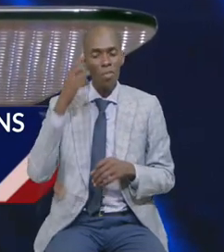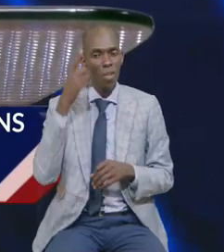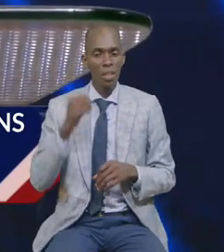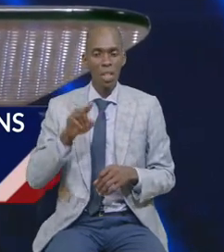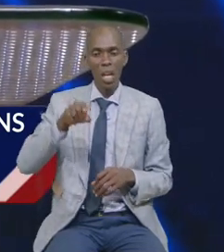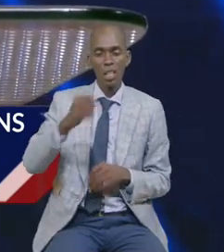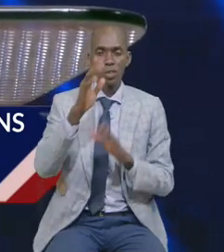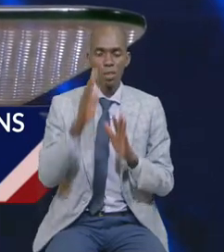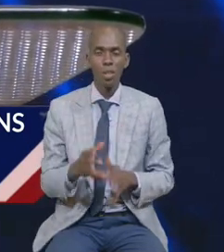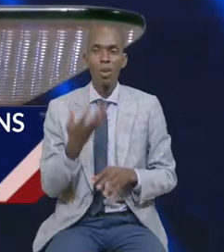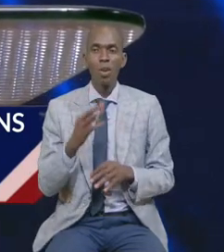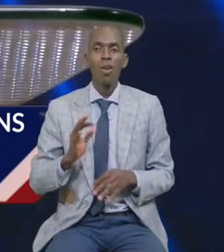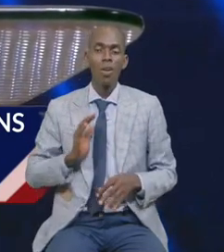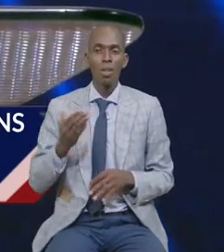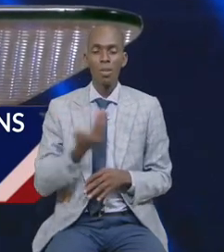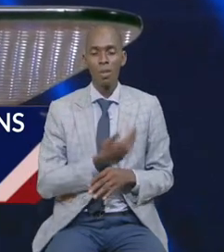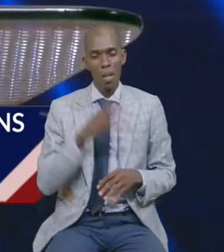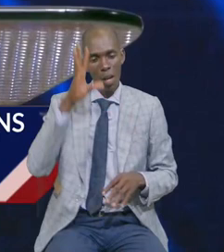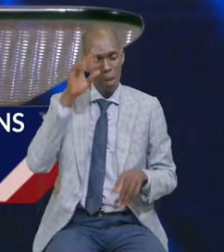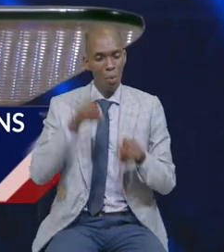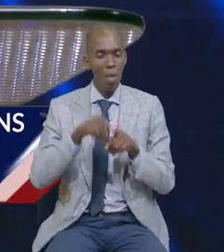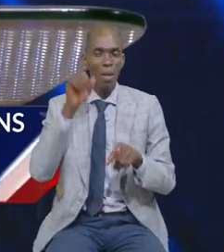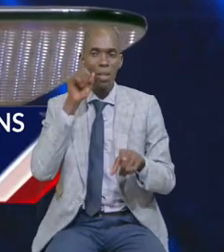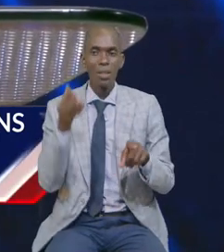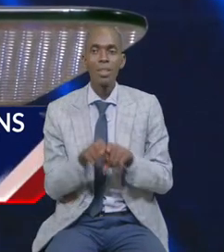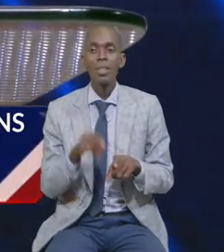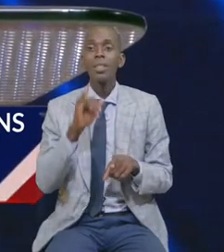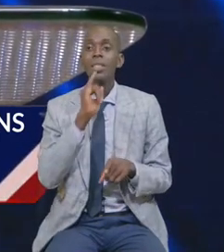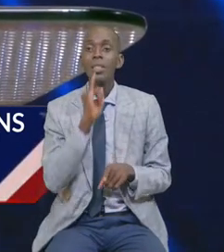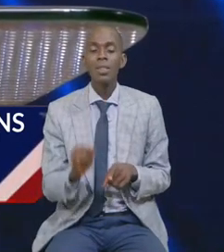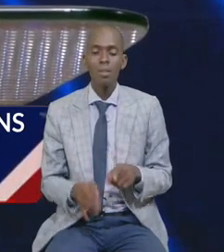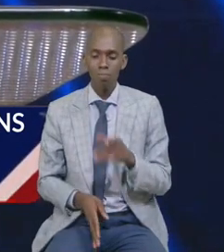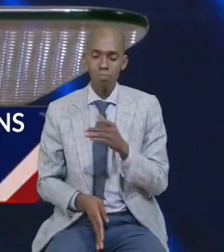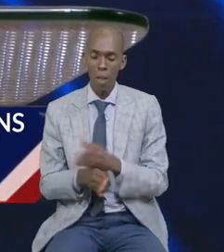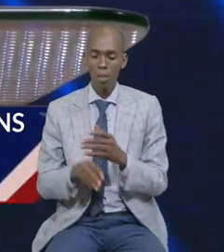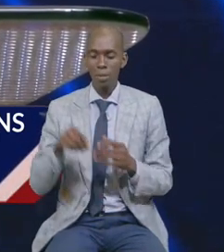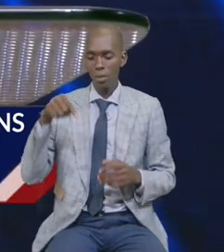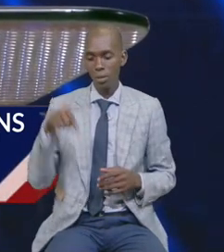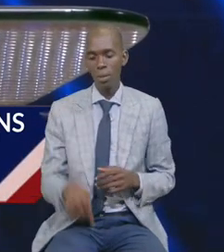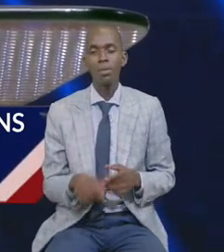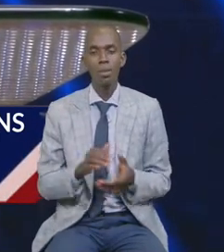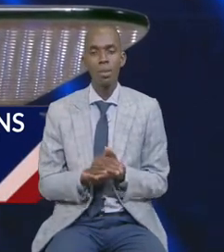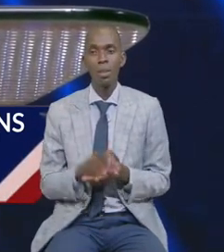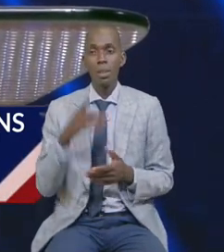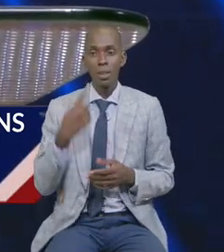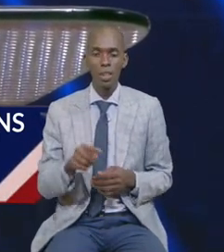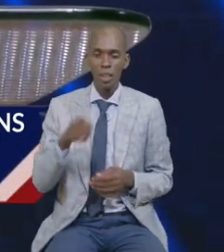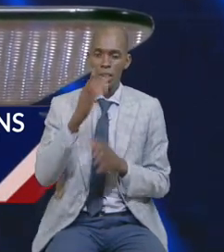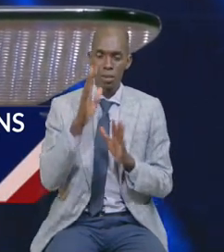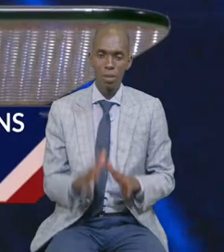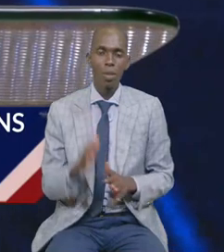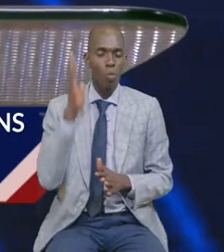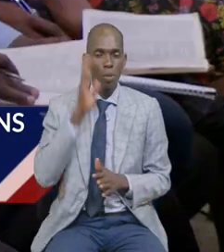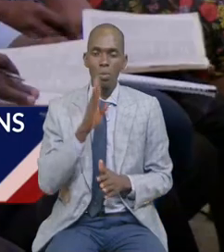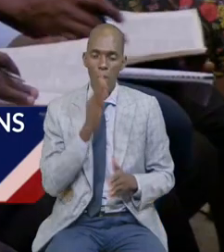accuser of our brethren is cast down. The accusers will be cast